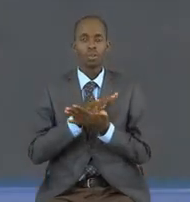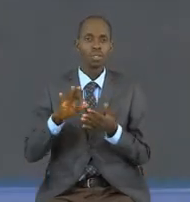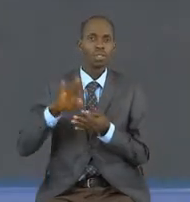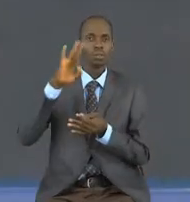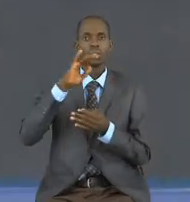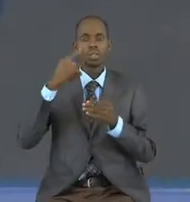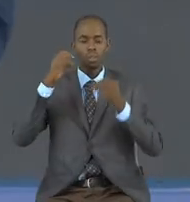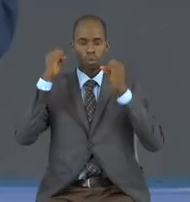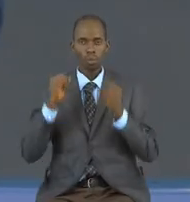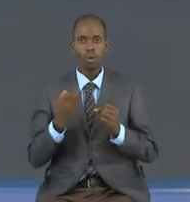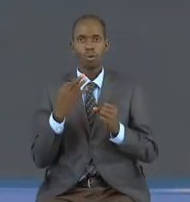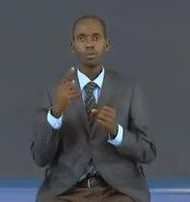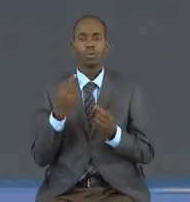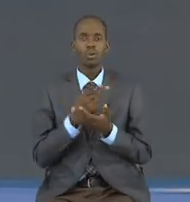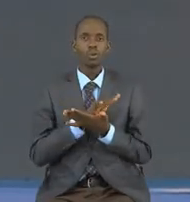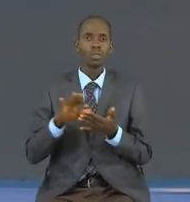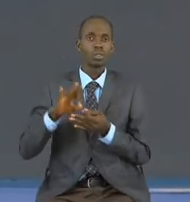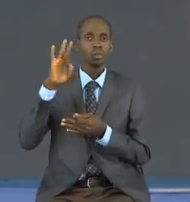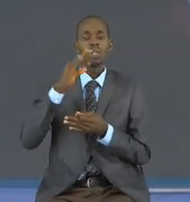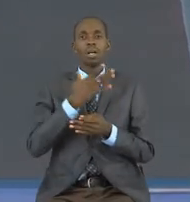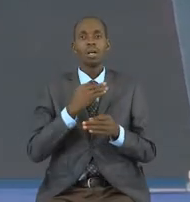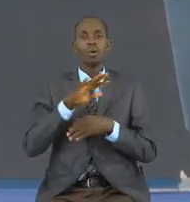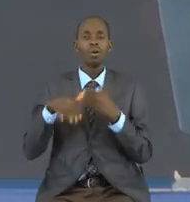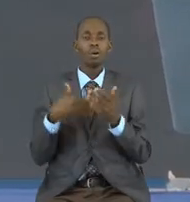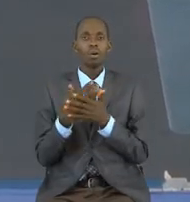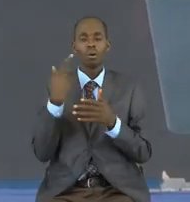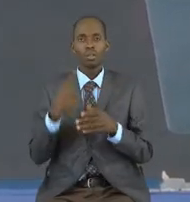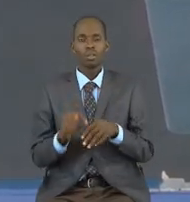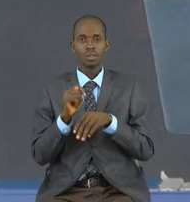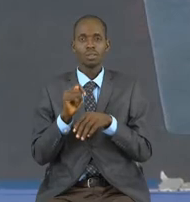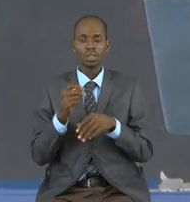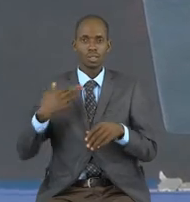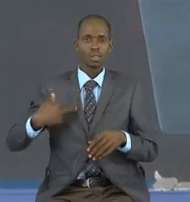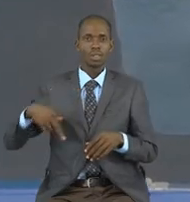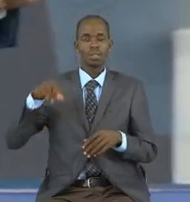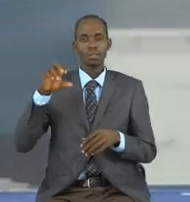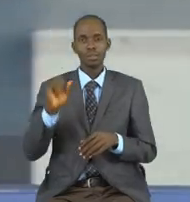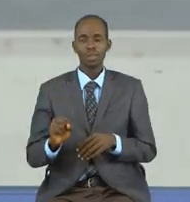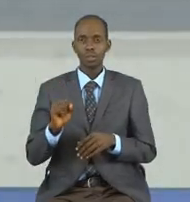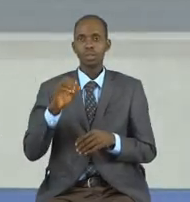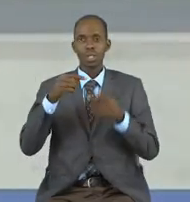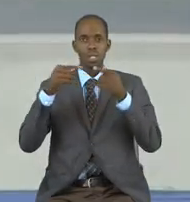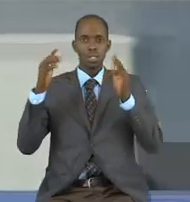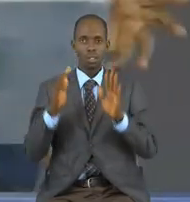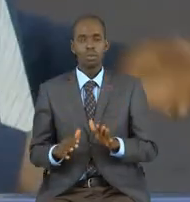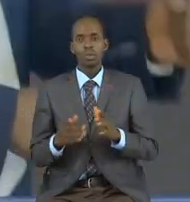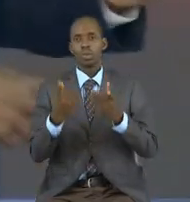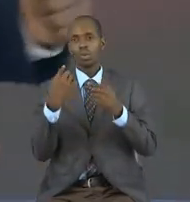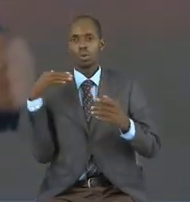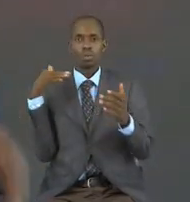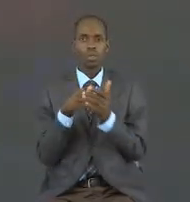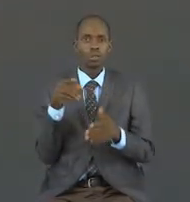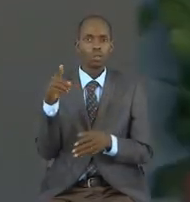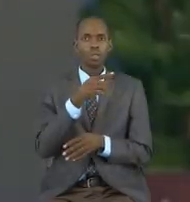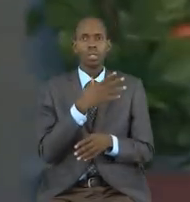Holy Ghost. And then those religious bullies, denominational bullies, they come at you and they said, "Hey, what